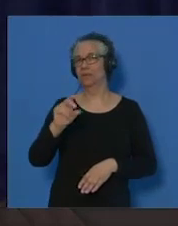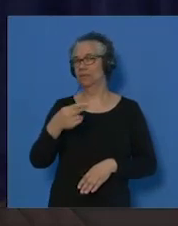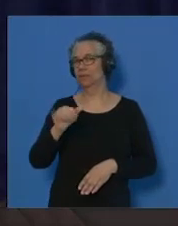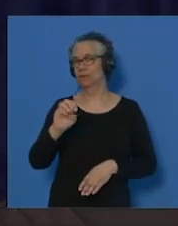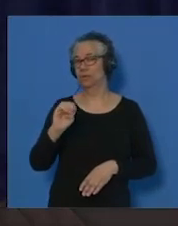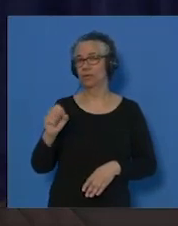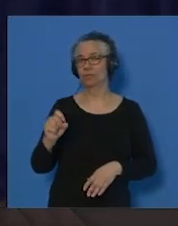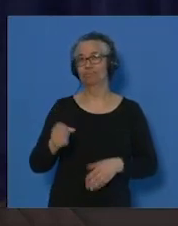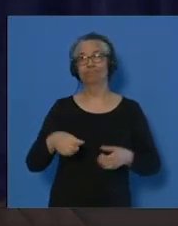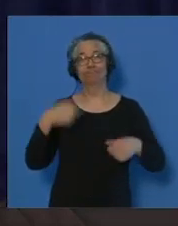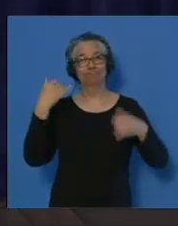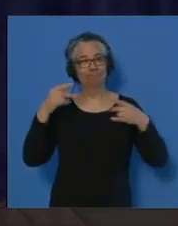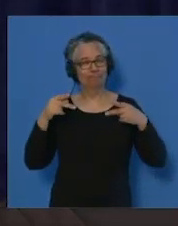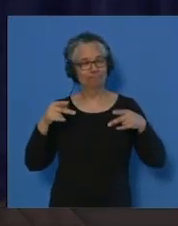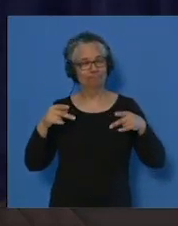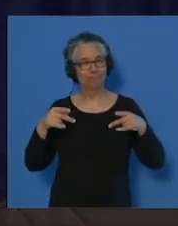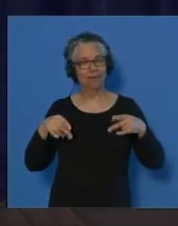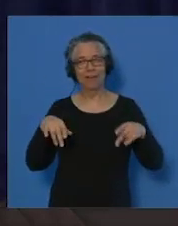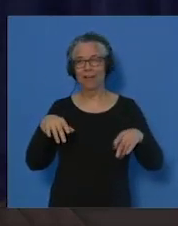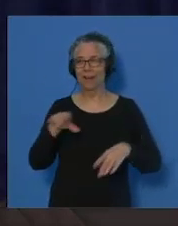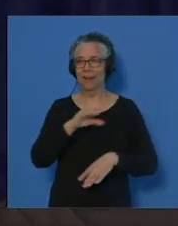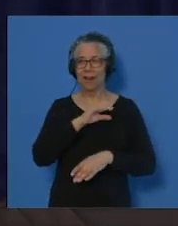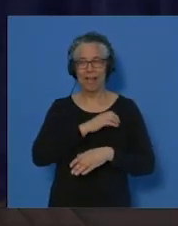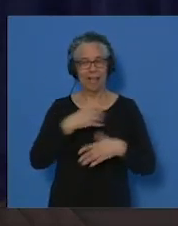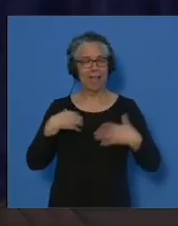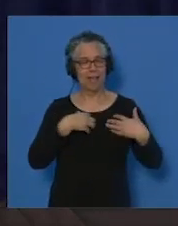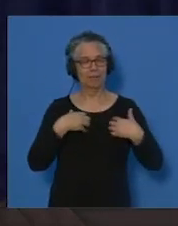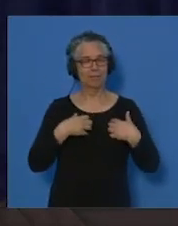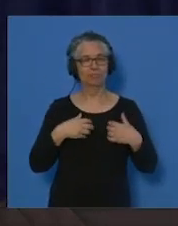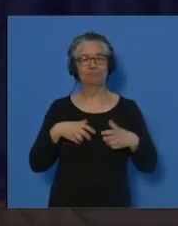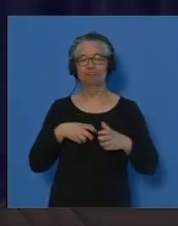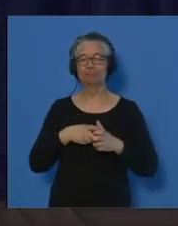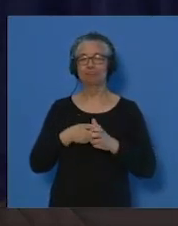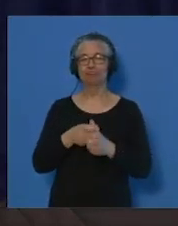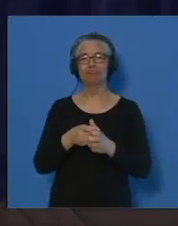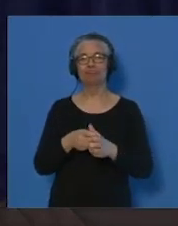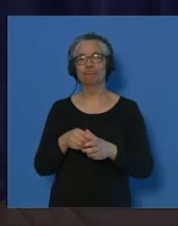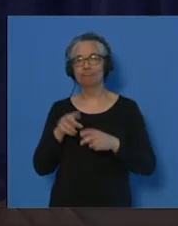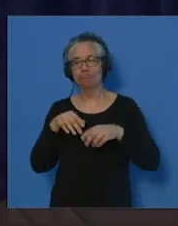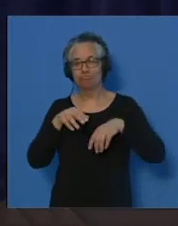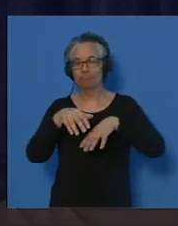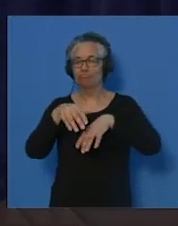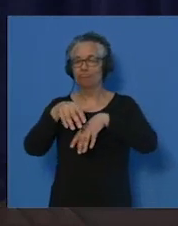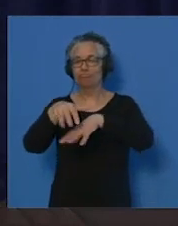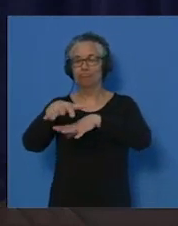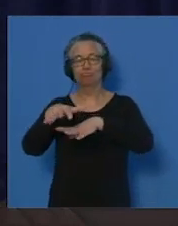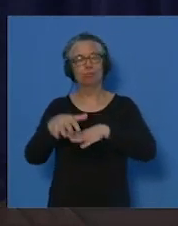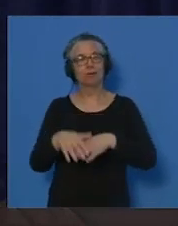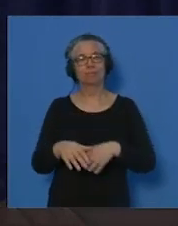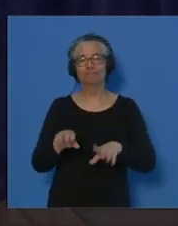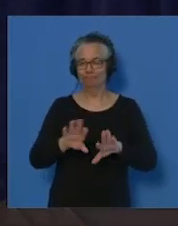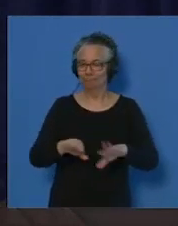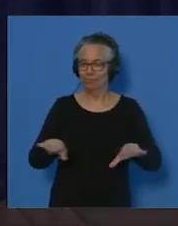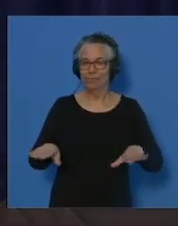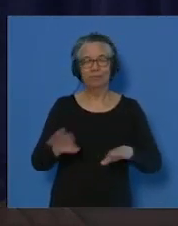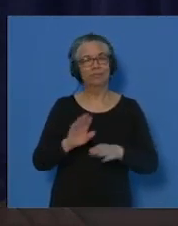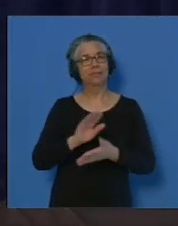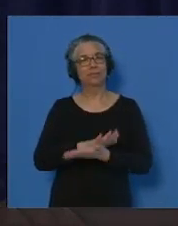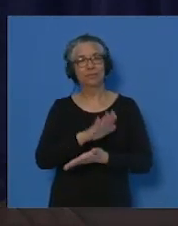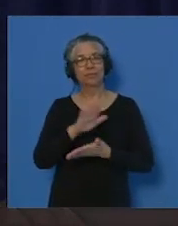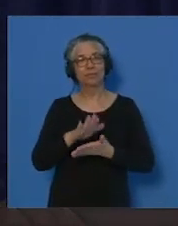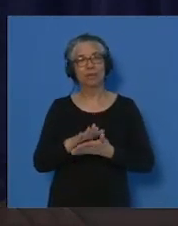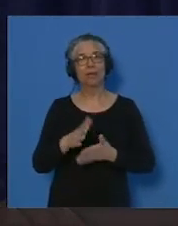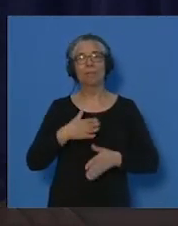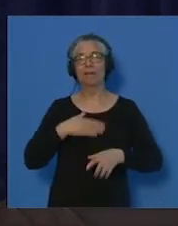drive-by character motorcade. The children at the school and my family thoroughly enjoyed it, so thank you, Party